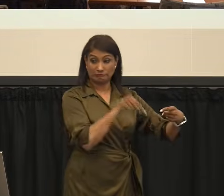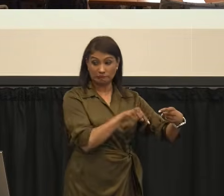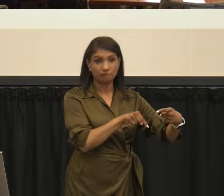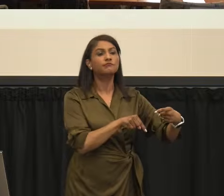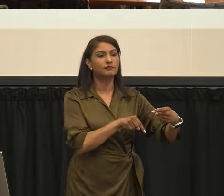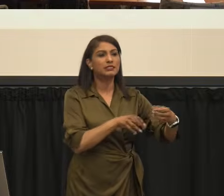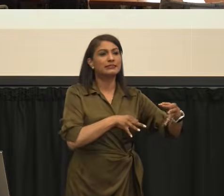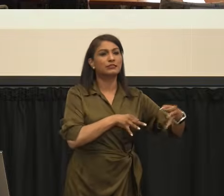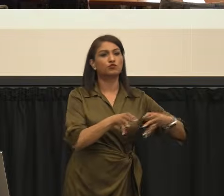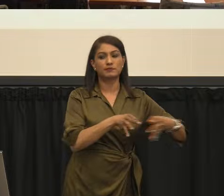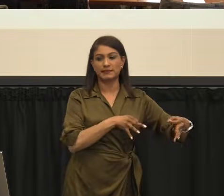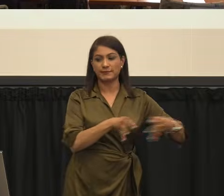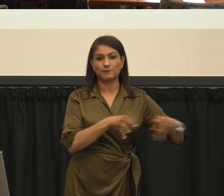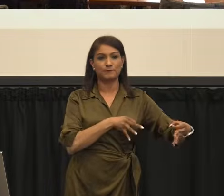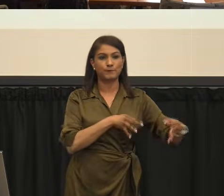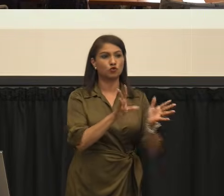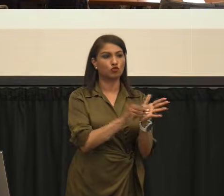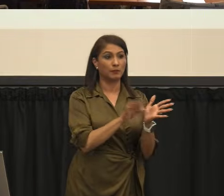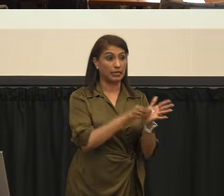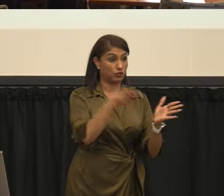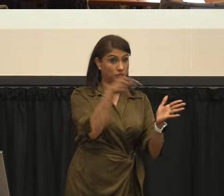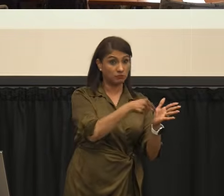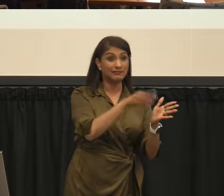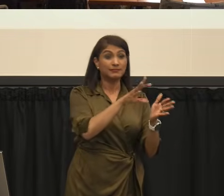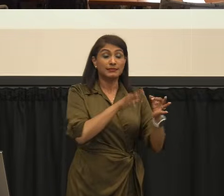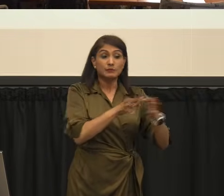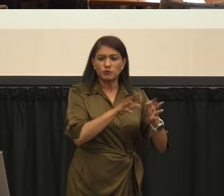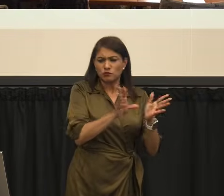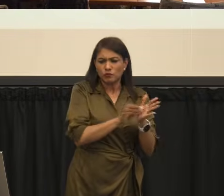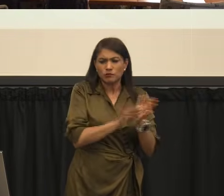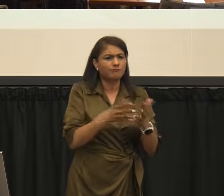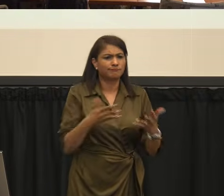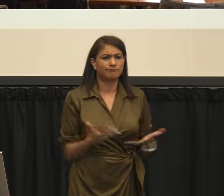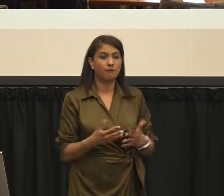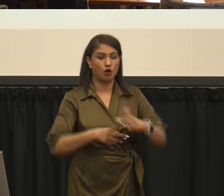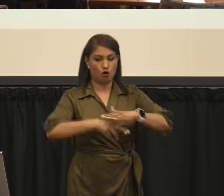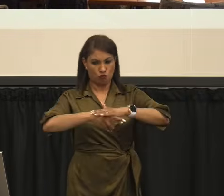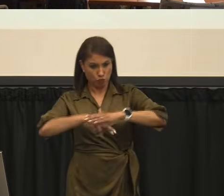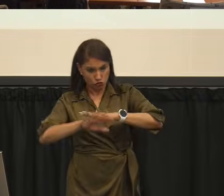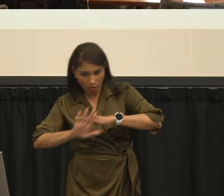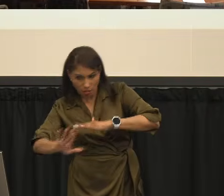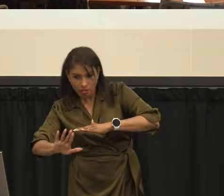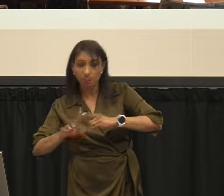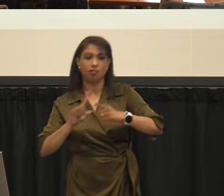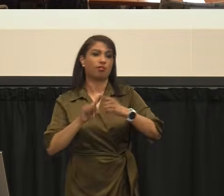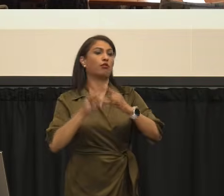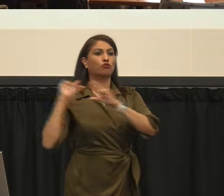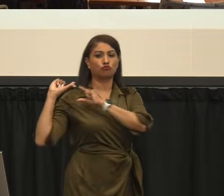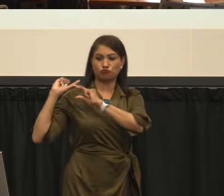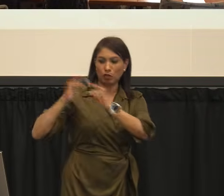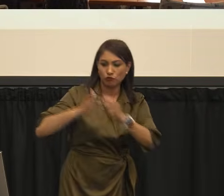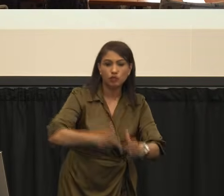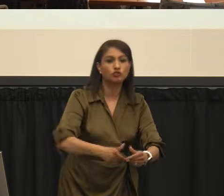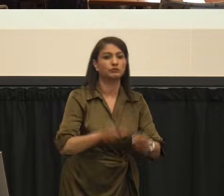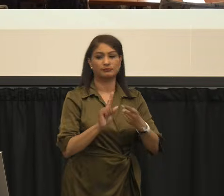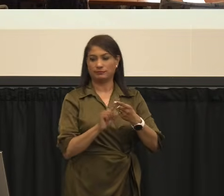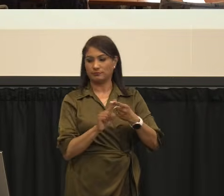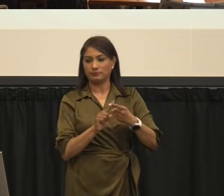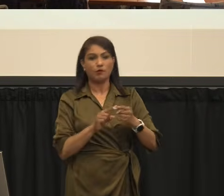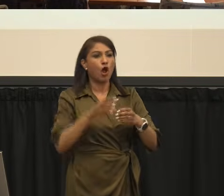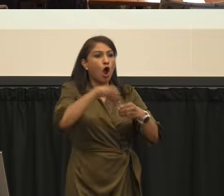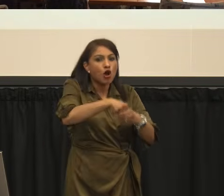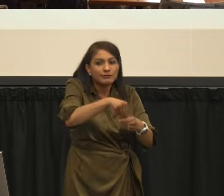We've got different layers to the Sign Bank. The first layer being descriptive documentation. So that would be within the